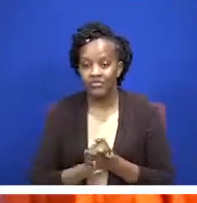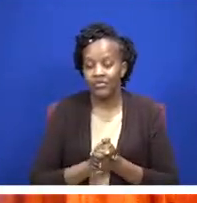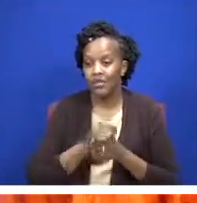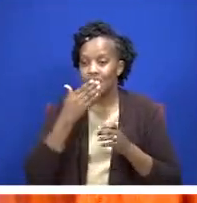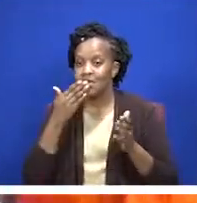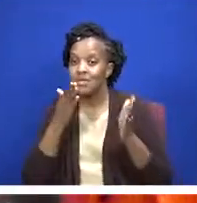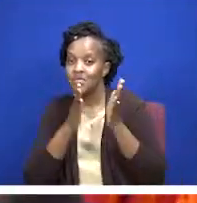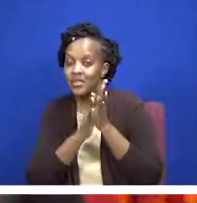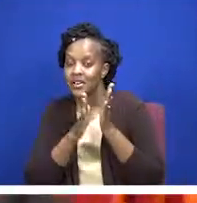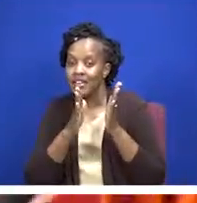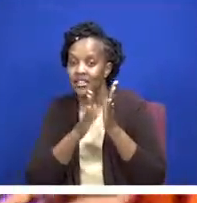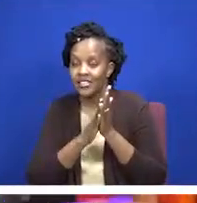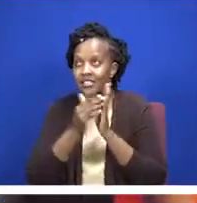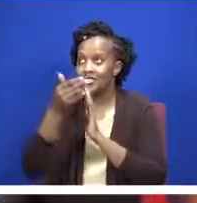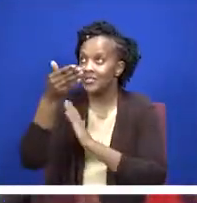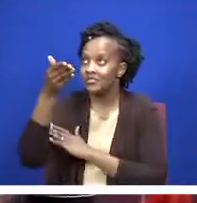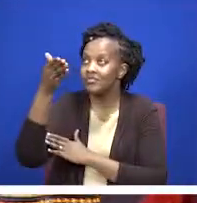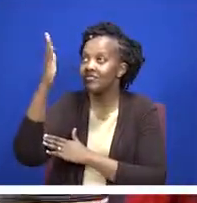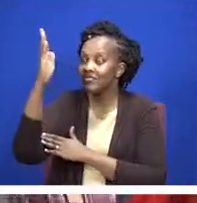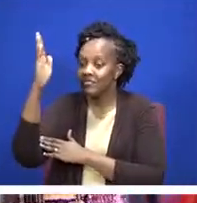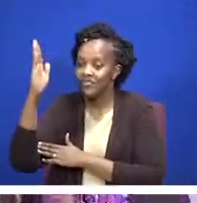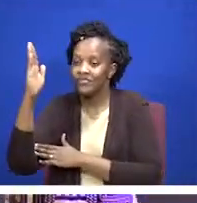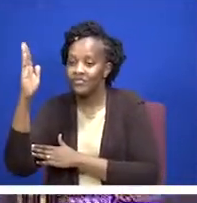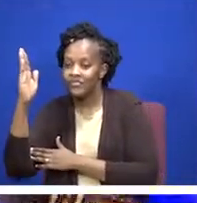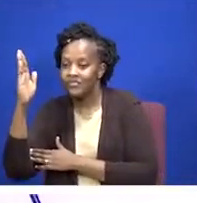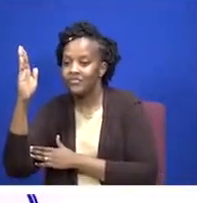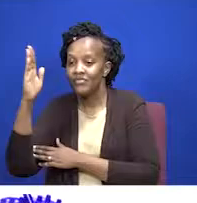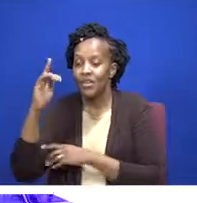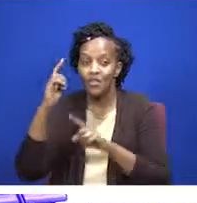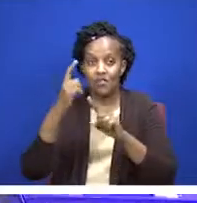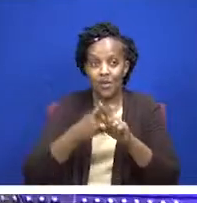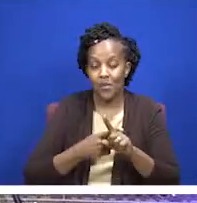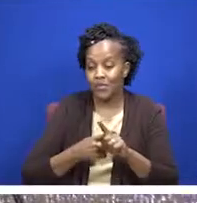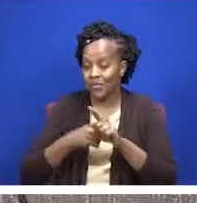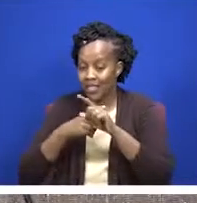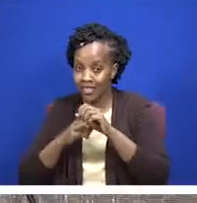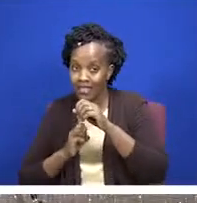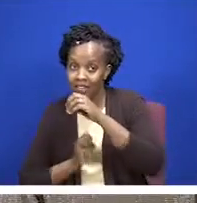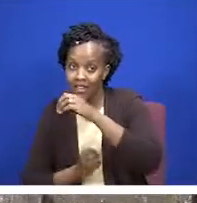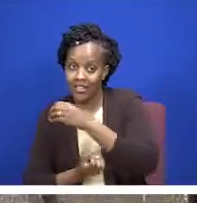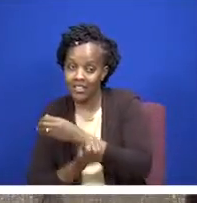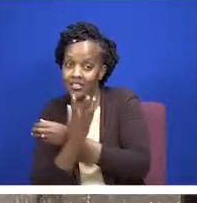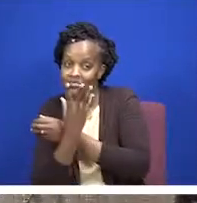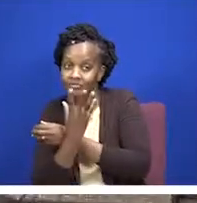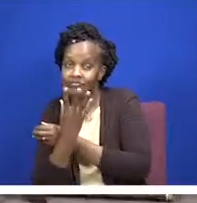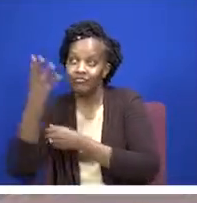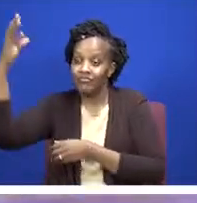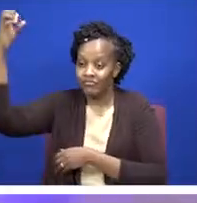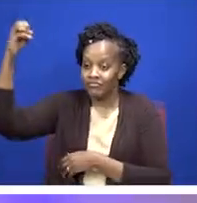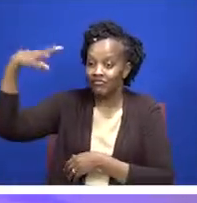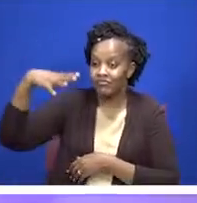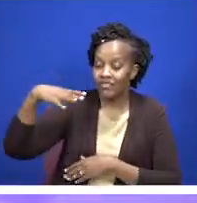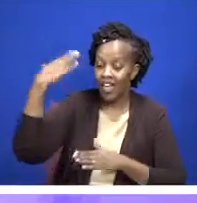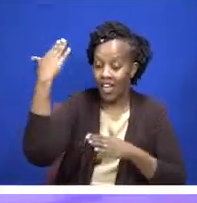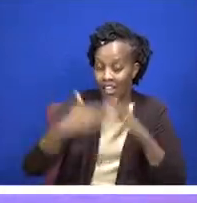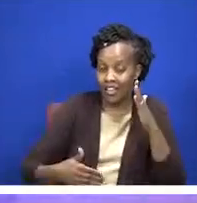Praise Adonai, from the rising of the sun to the end of every